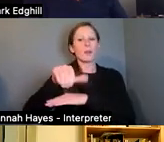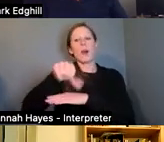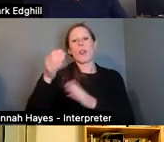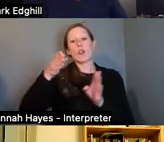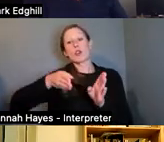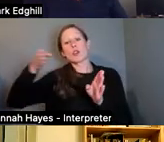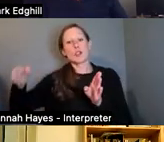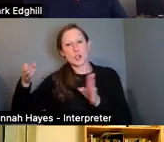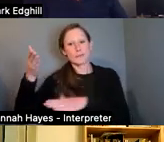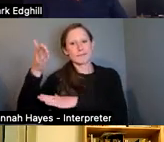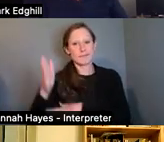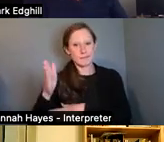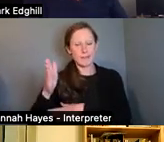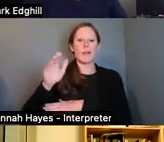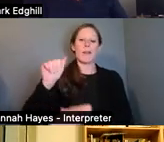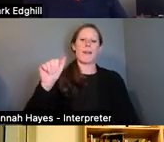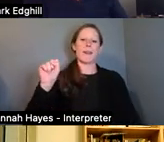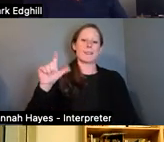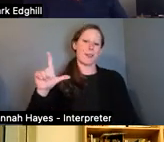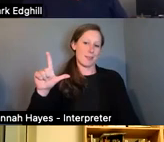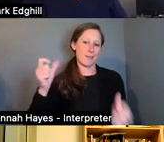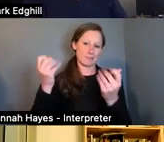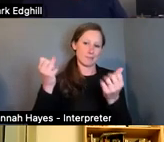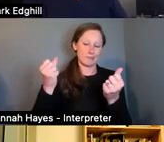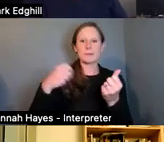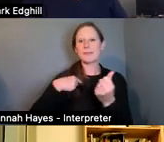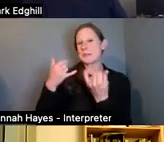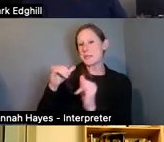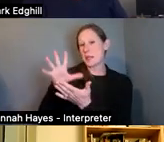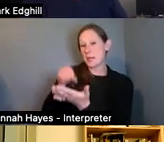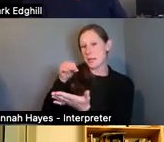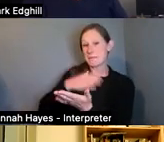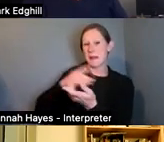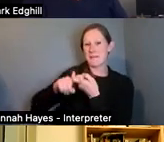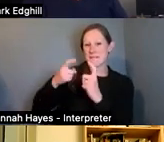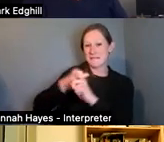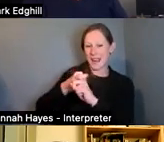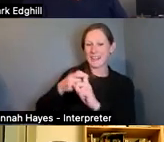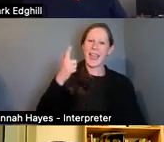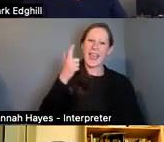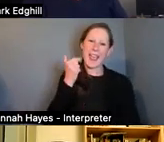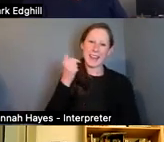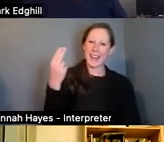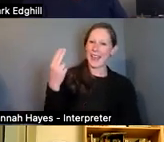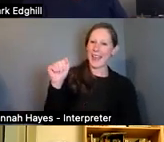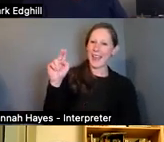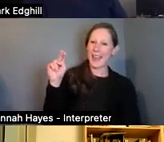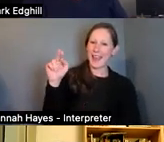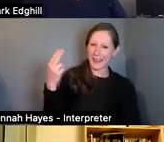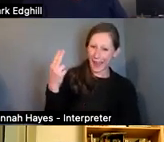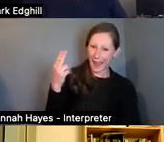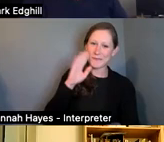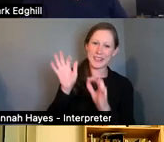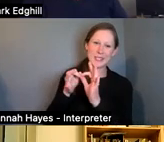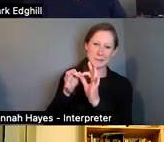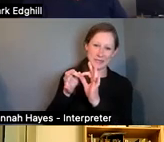Language. But because I am still learning, I have my friend Hannah here to interpret. And